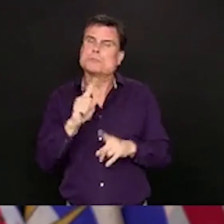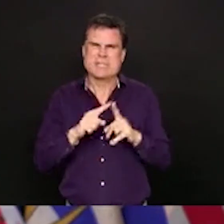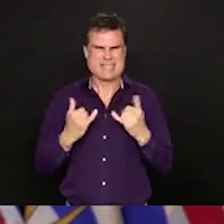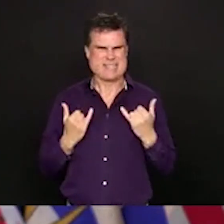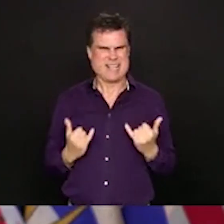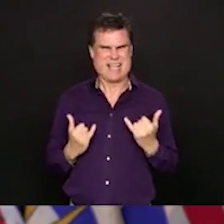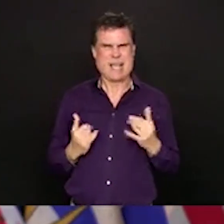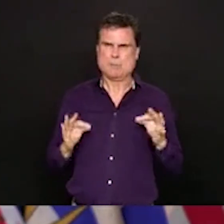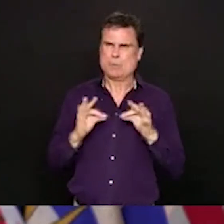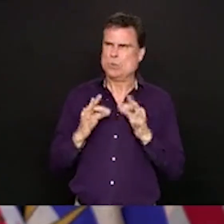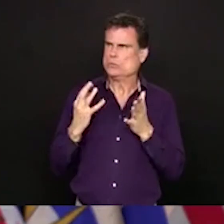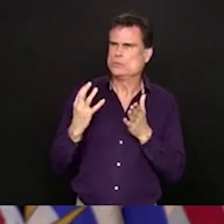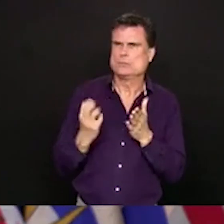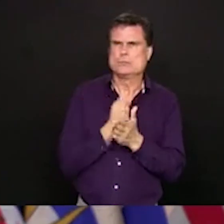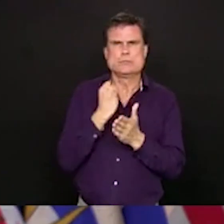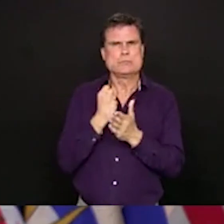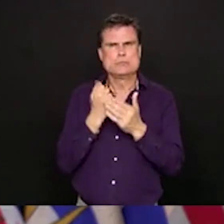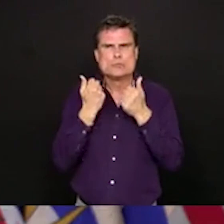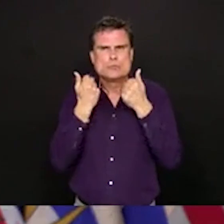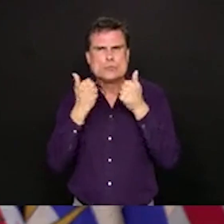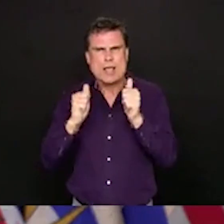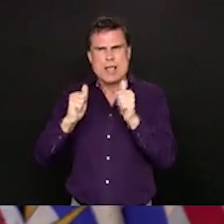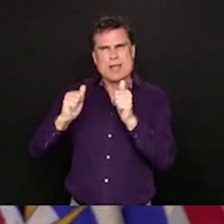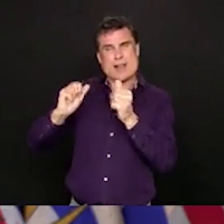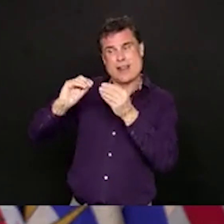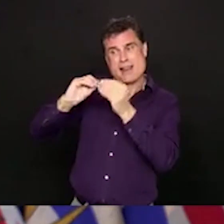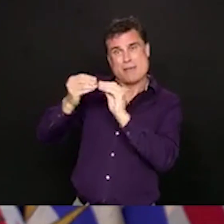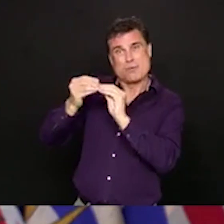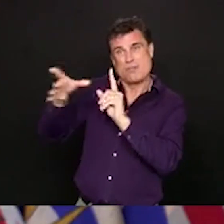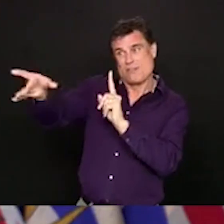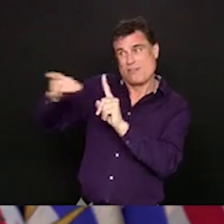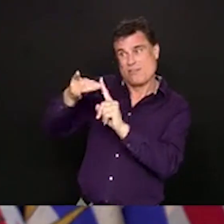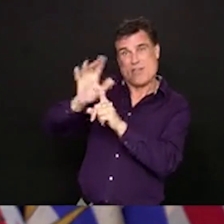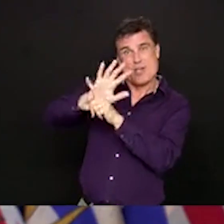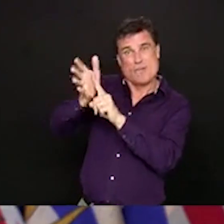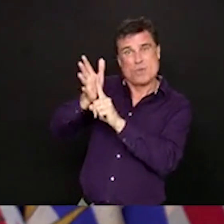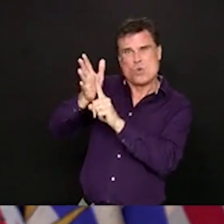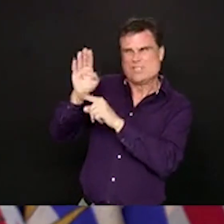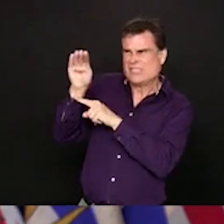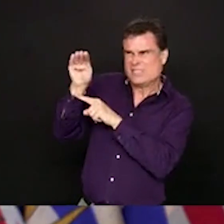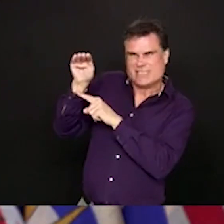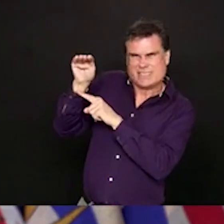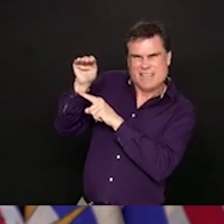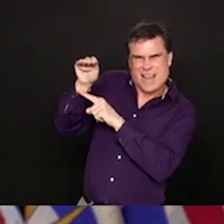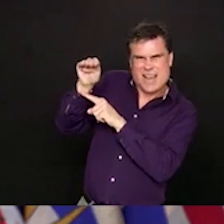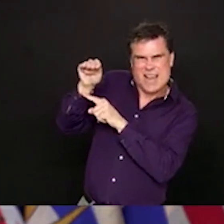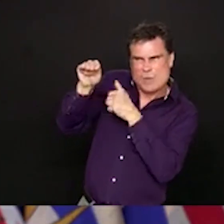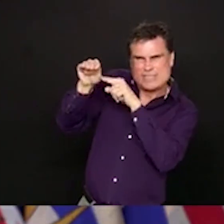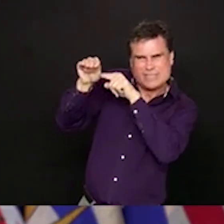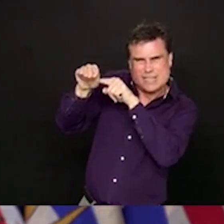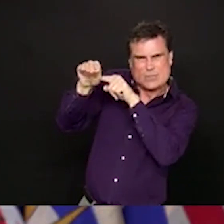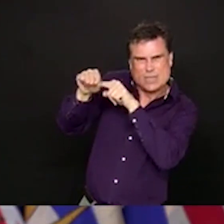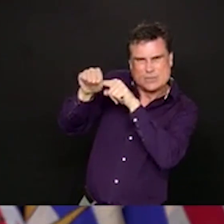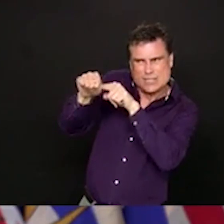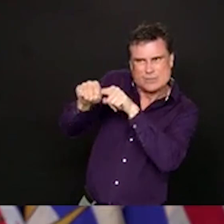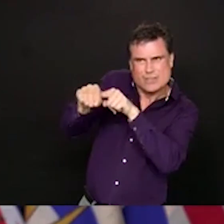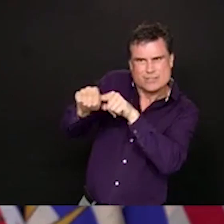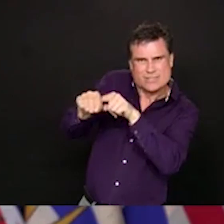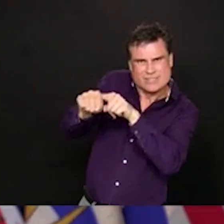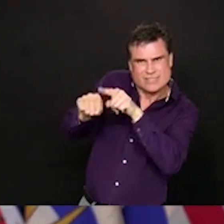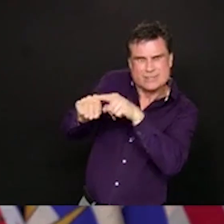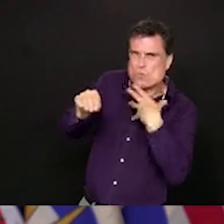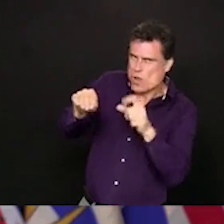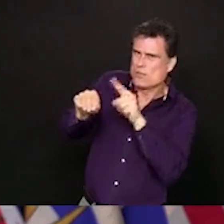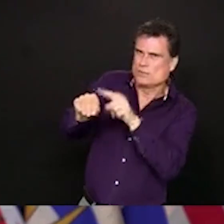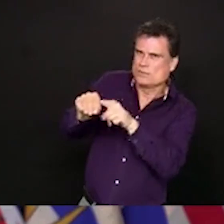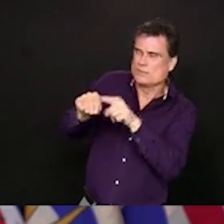if they're not feeling well and to get tested, to make sure that you're staying away from others when you're doing that. This is our time to try and